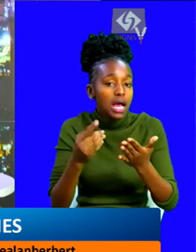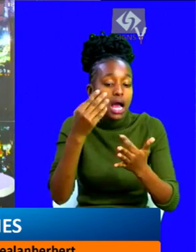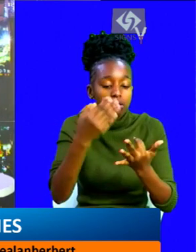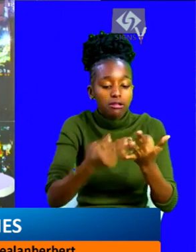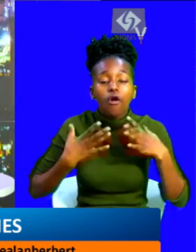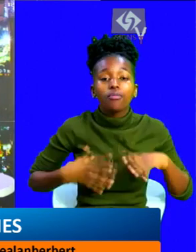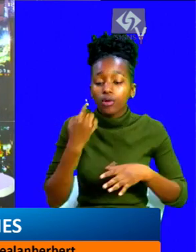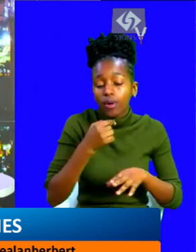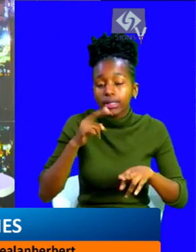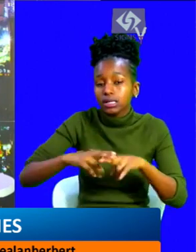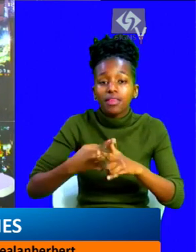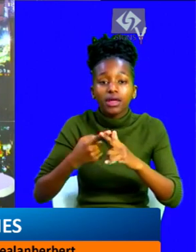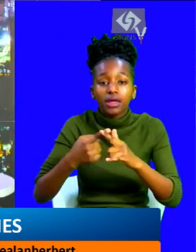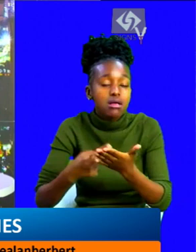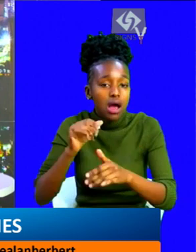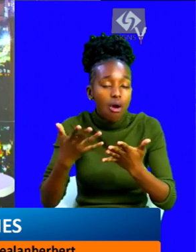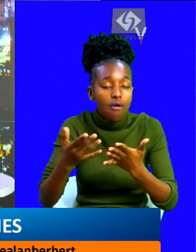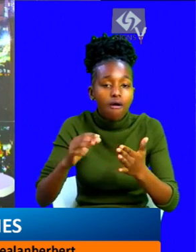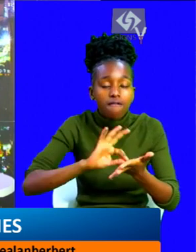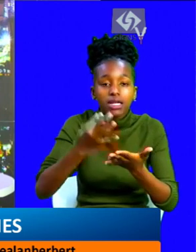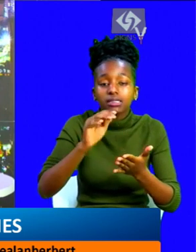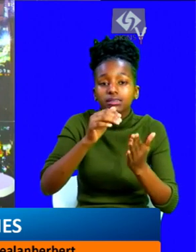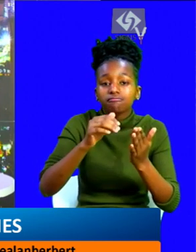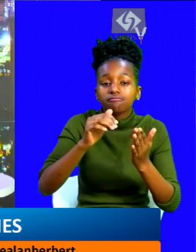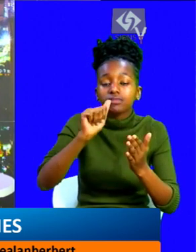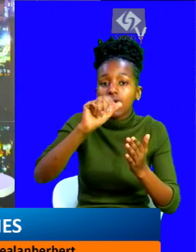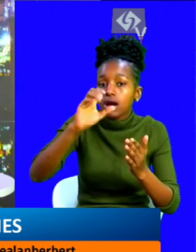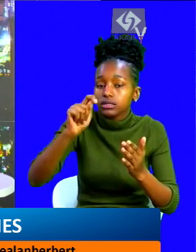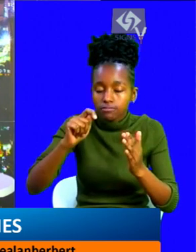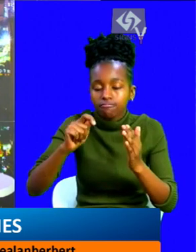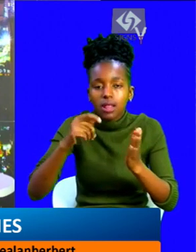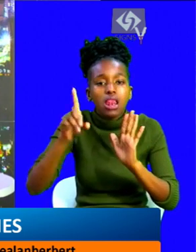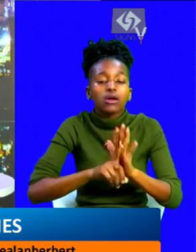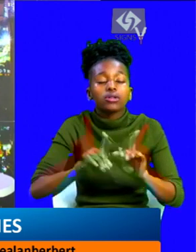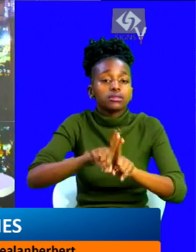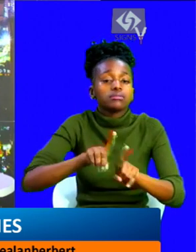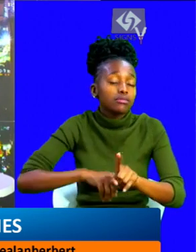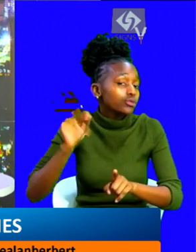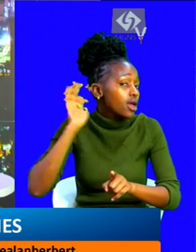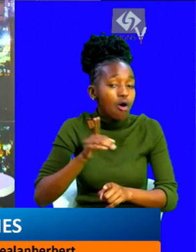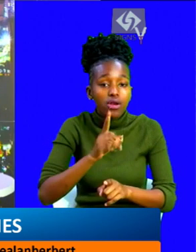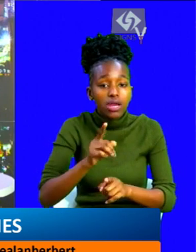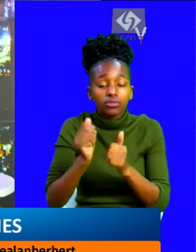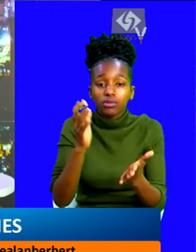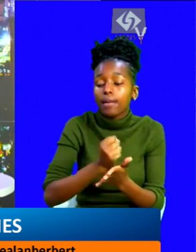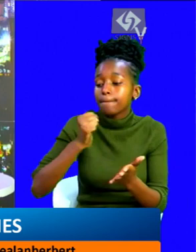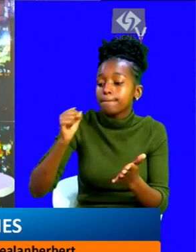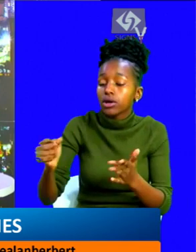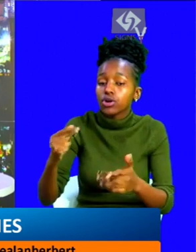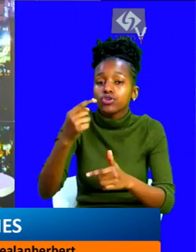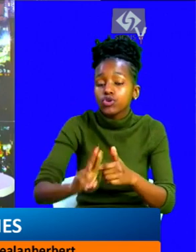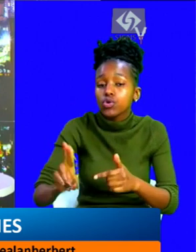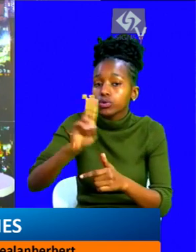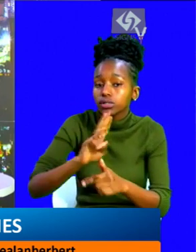all Kenyans to stand united in a spirit of reconciliation and hope. We have taken it upon